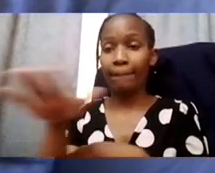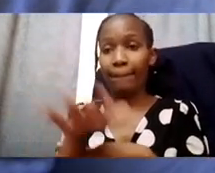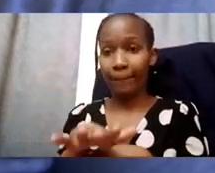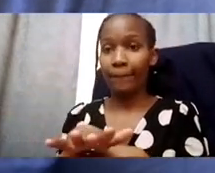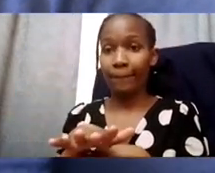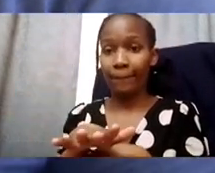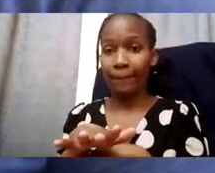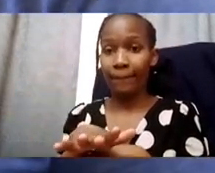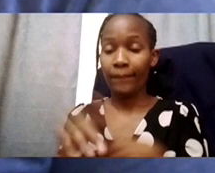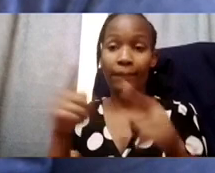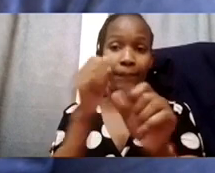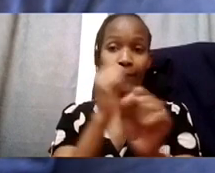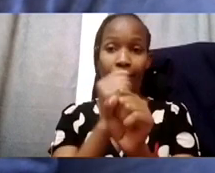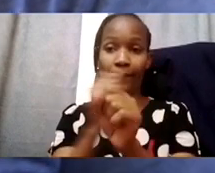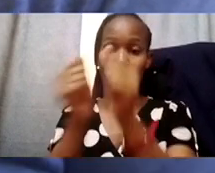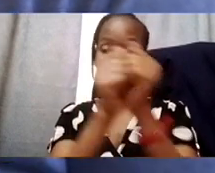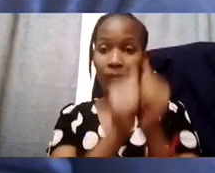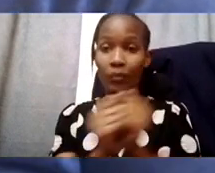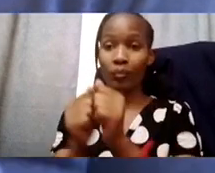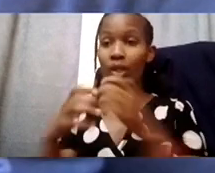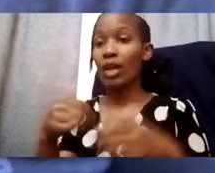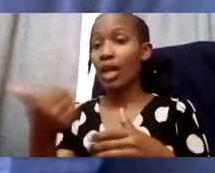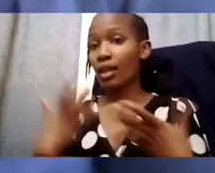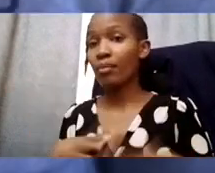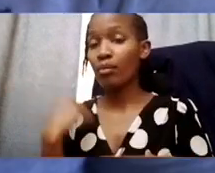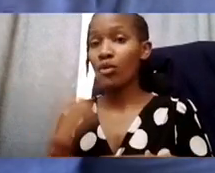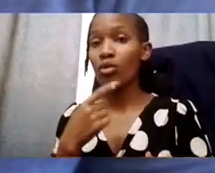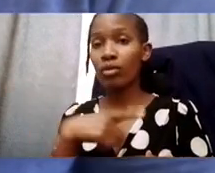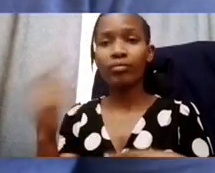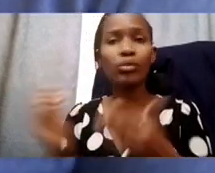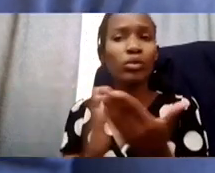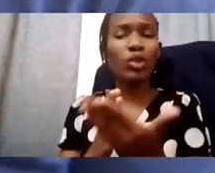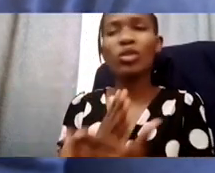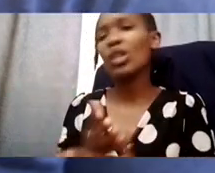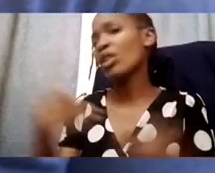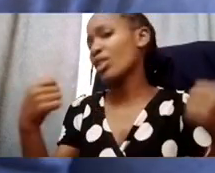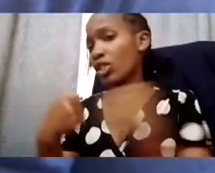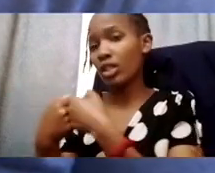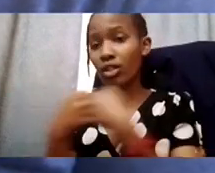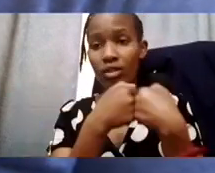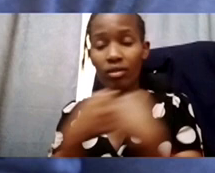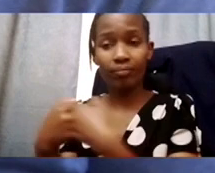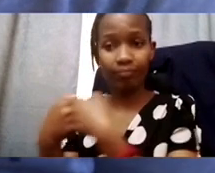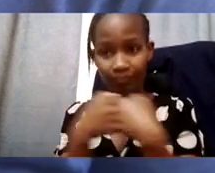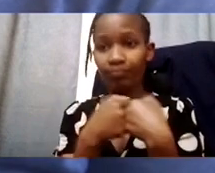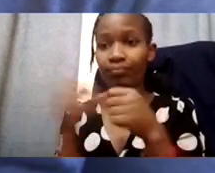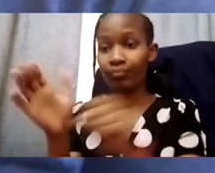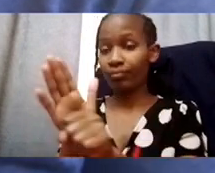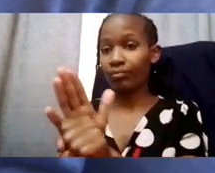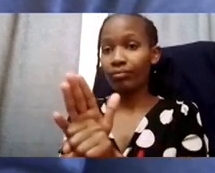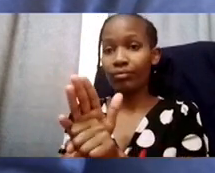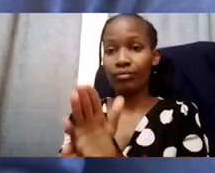to work together with the refugees who have been going also through hardship, it was kind of like it was